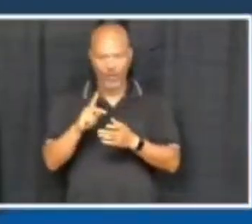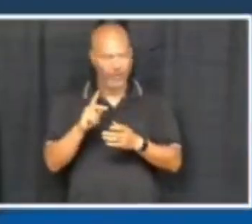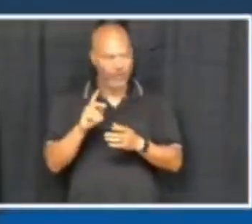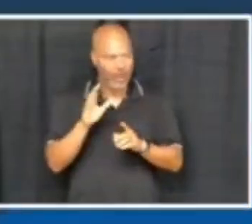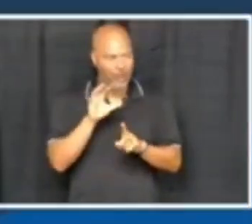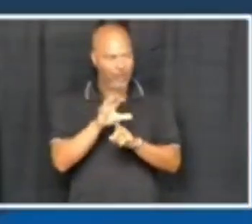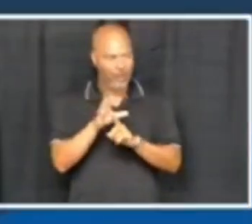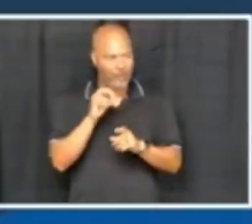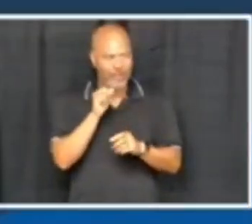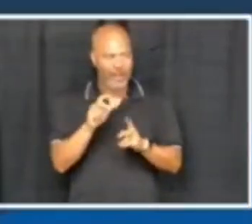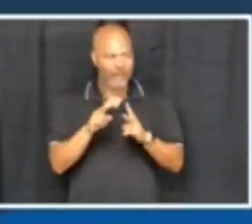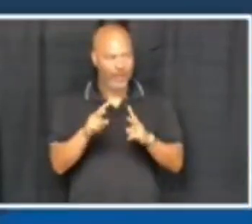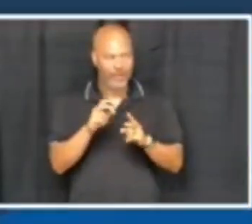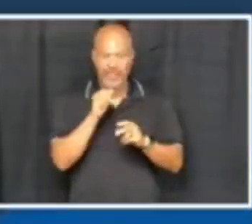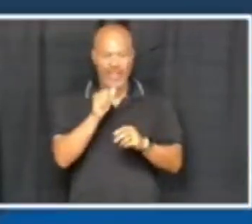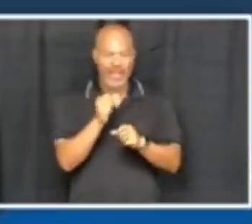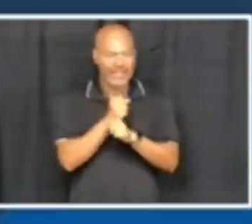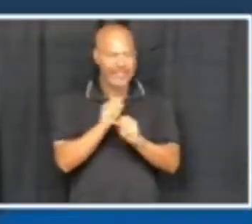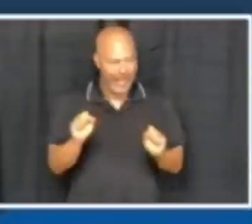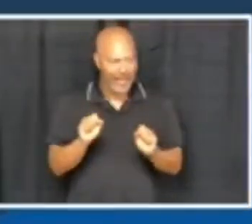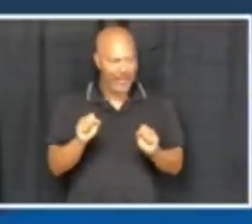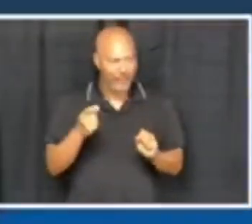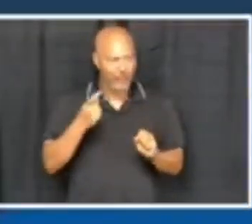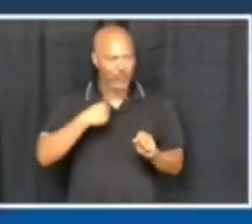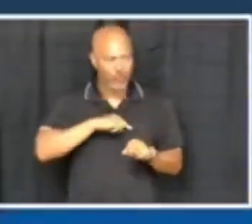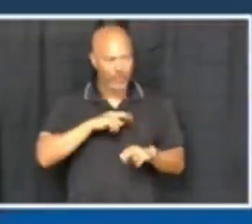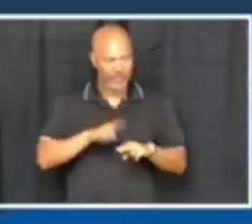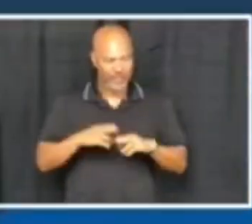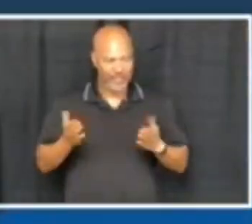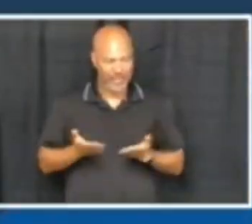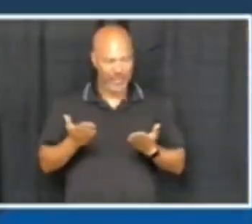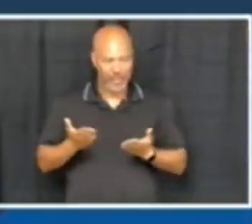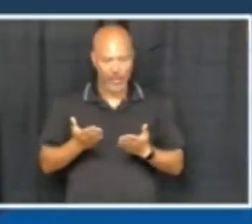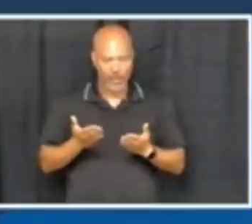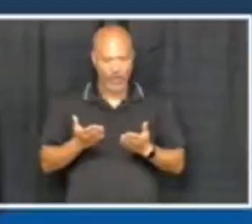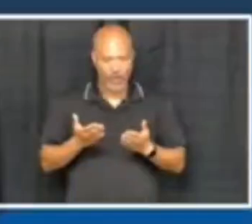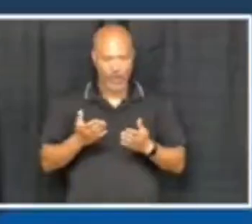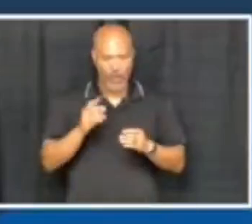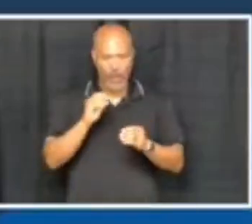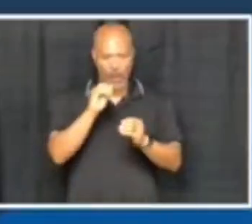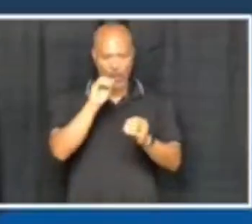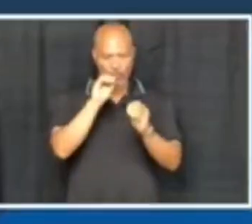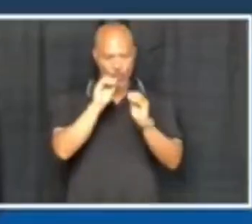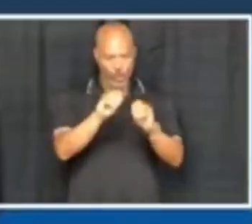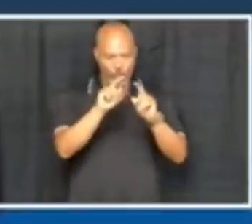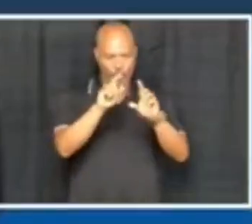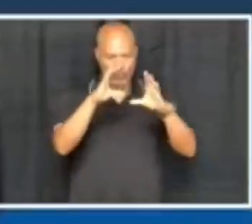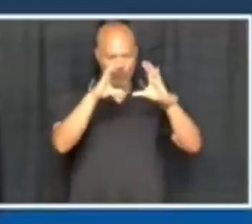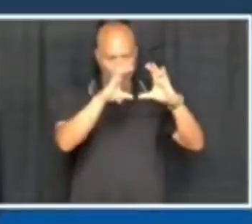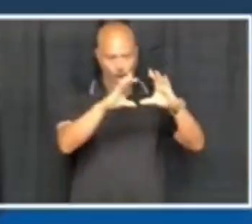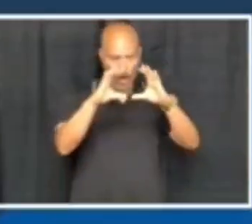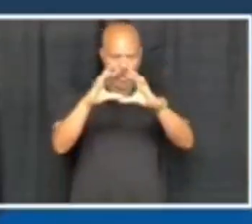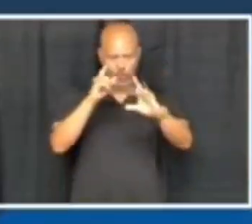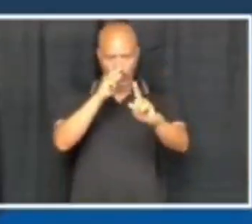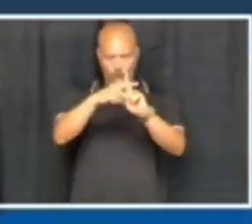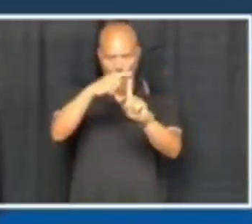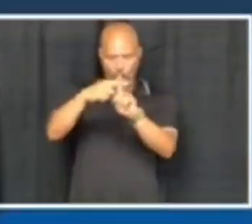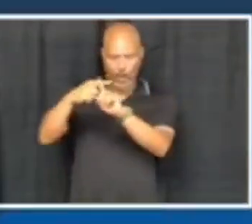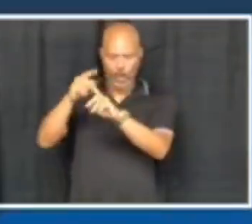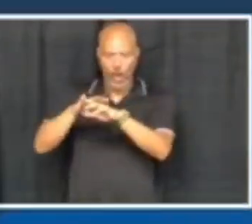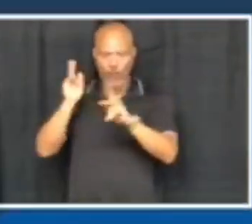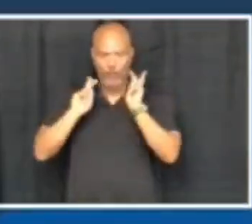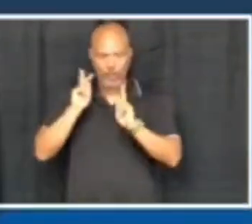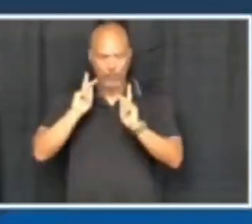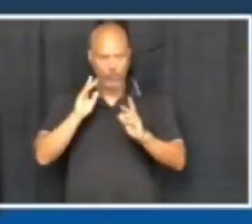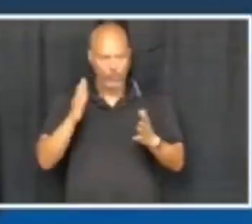population very unsafe. We're sitting up here painting targets on the backs of members of our